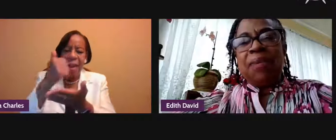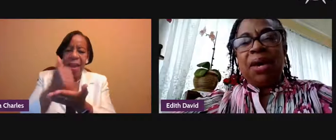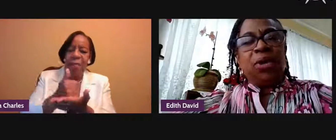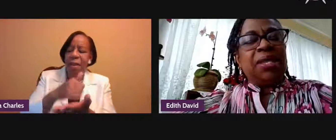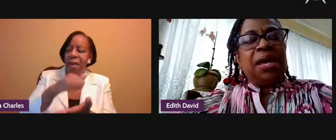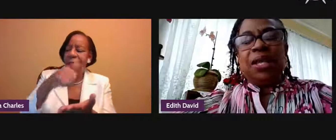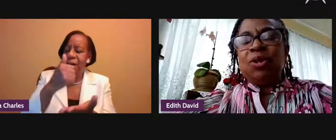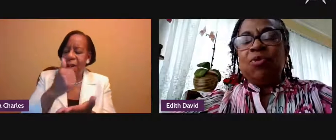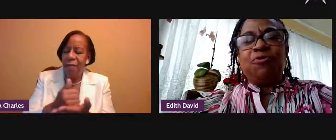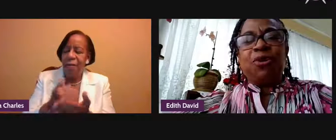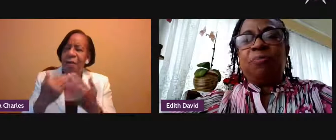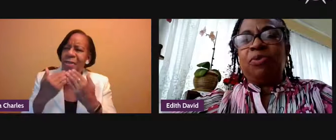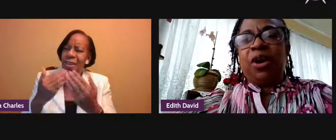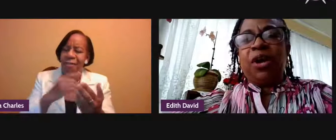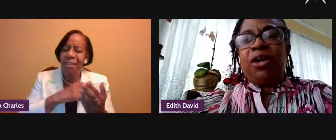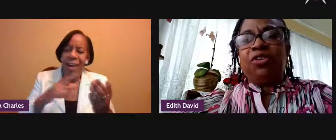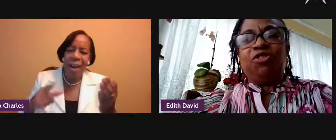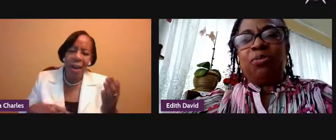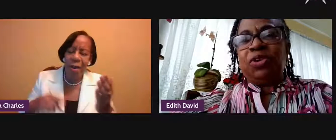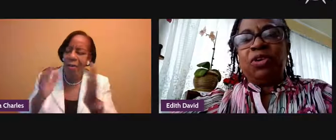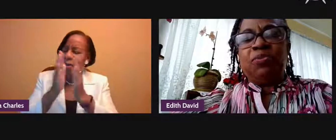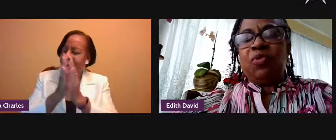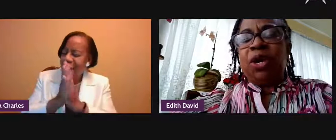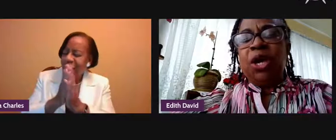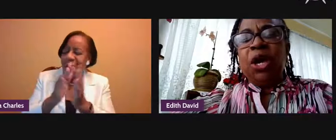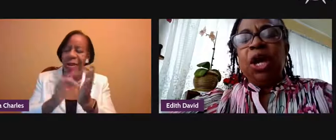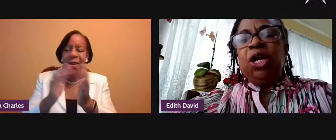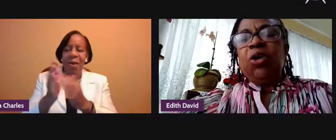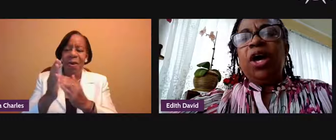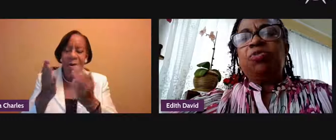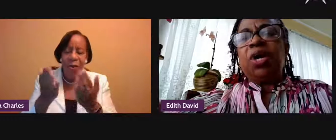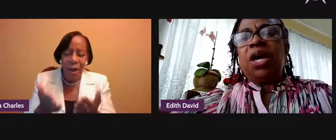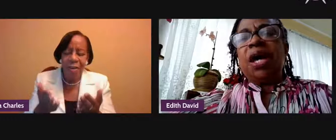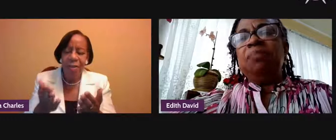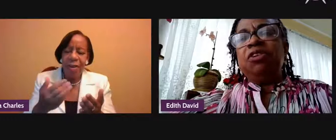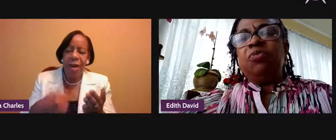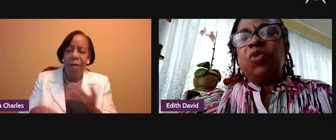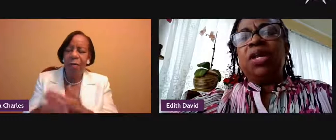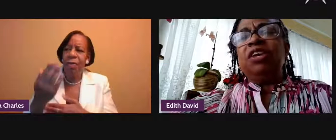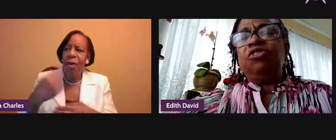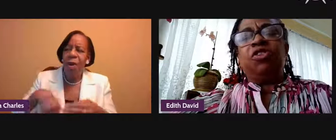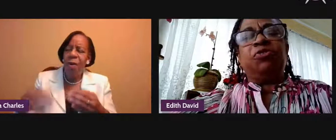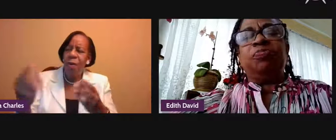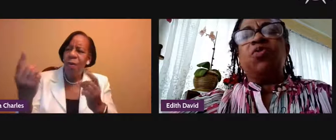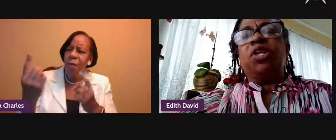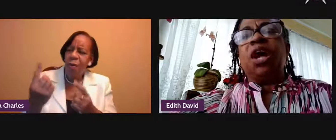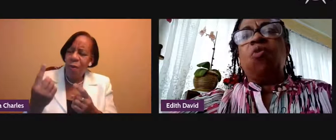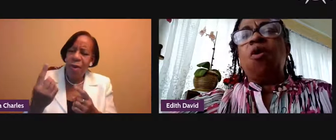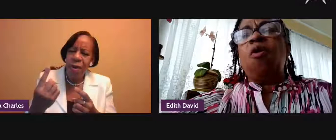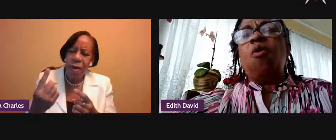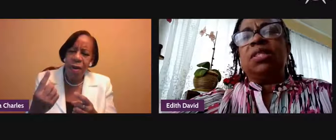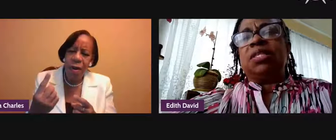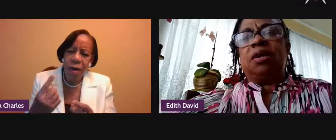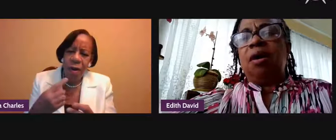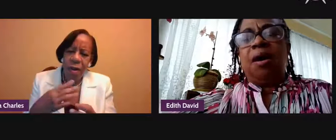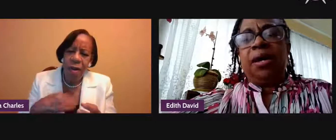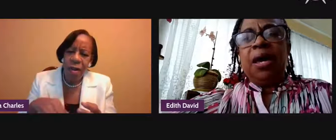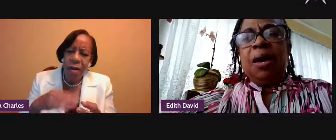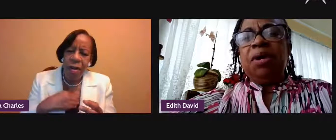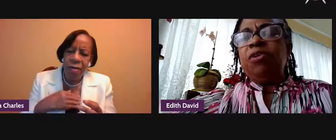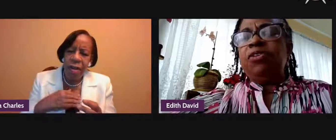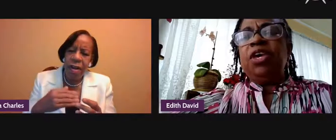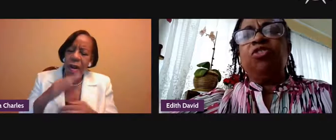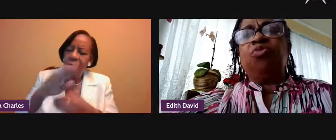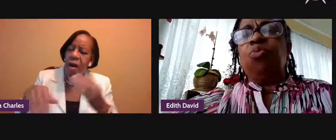Amen. Amen. We thank the Lord for the prayer and the scripture this morning. You know, as we come this morning, let us just pour out our all to